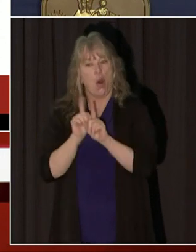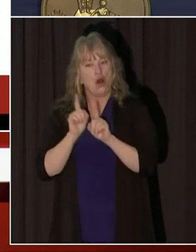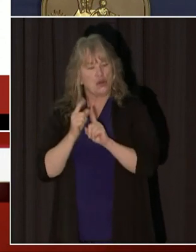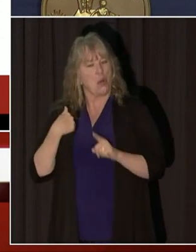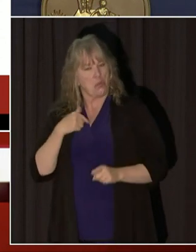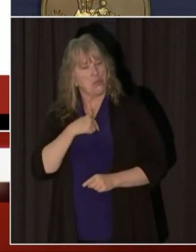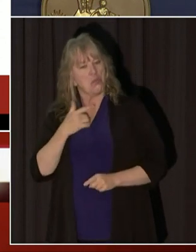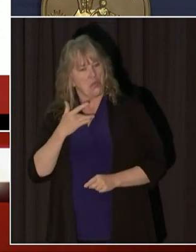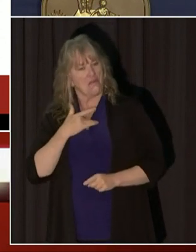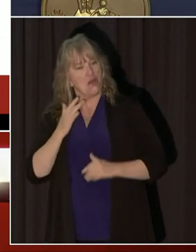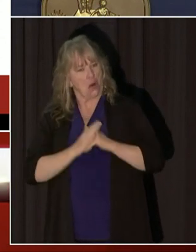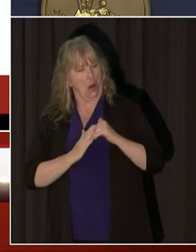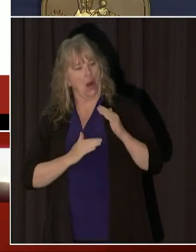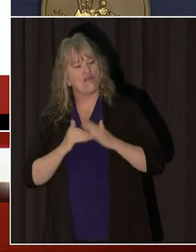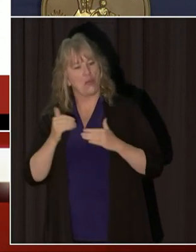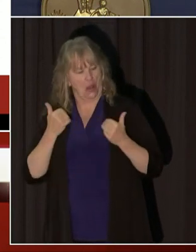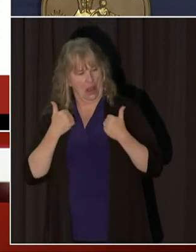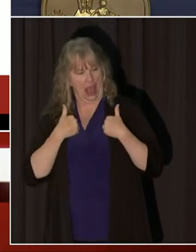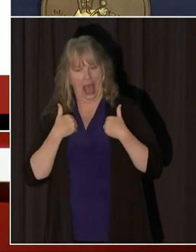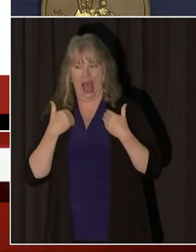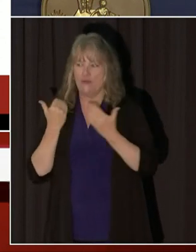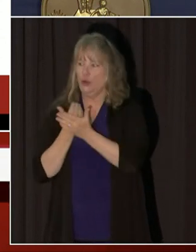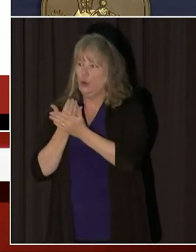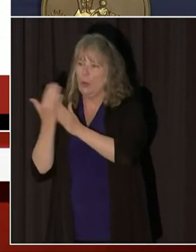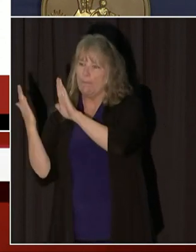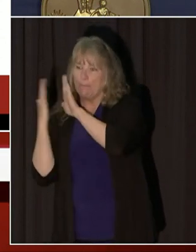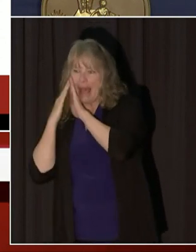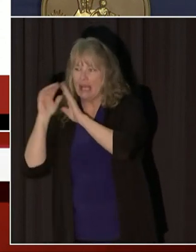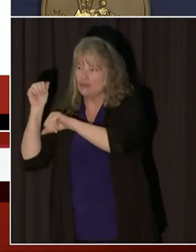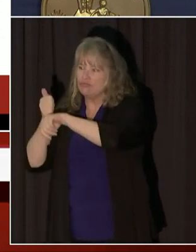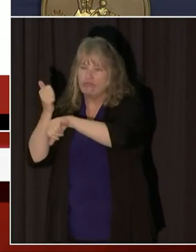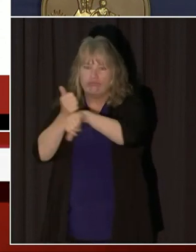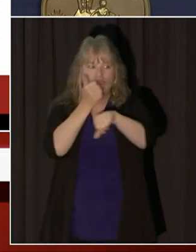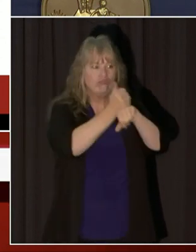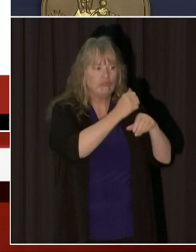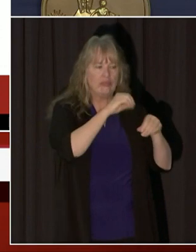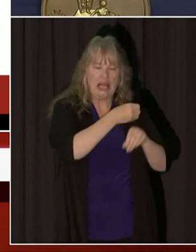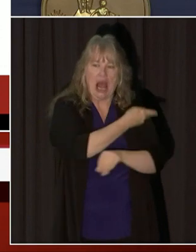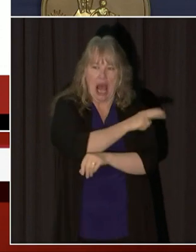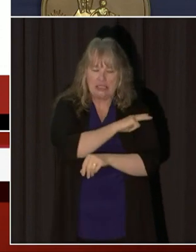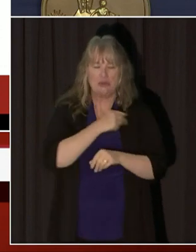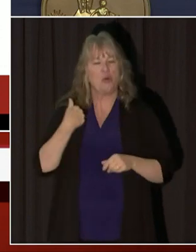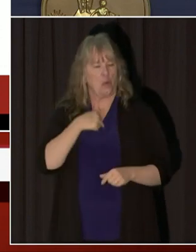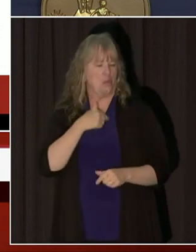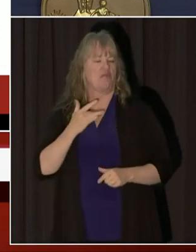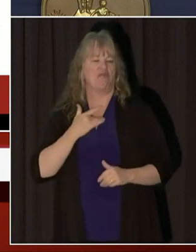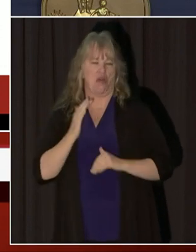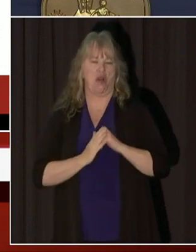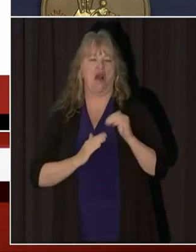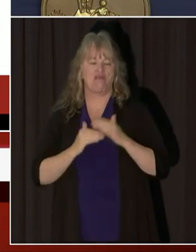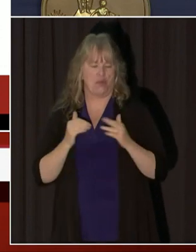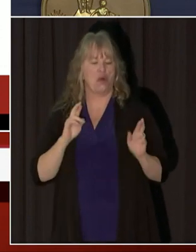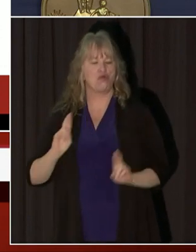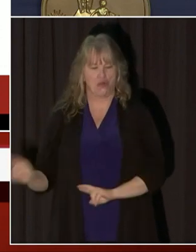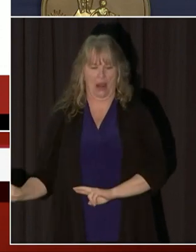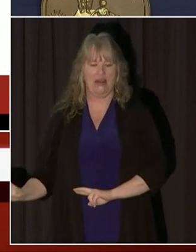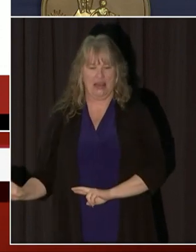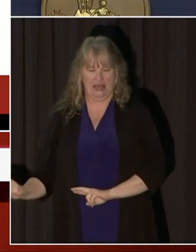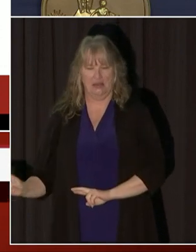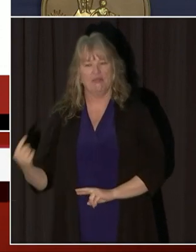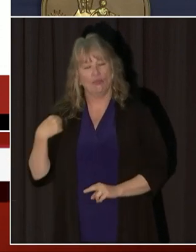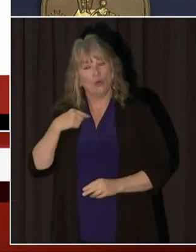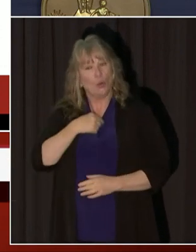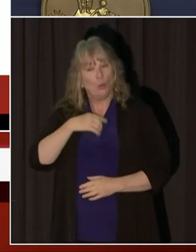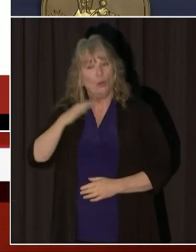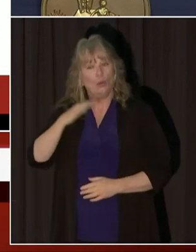at area hospitals that are part of our surge capacity. So what we know now is that